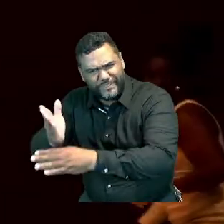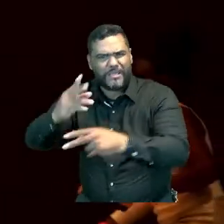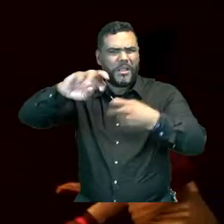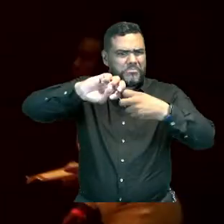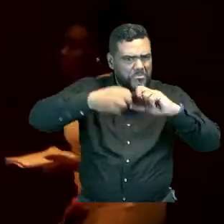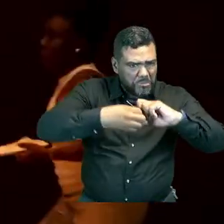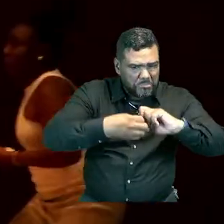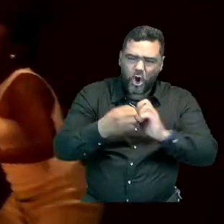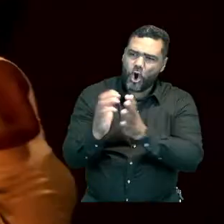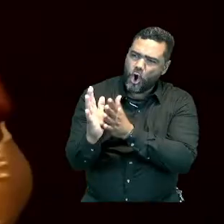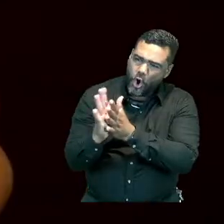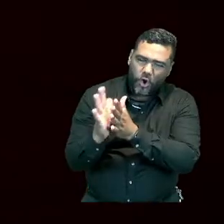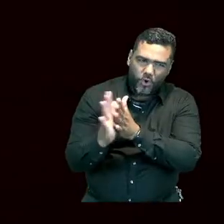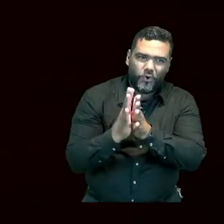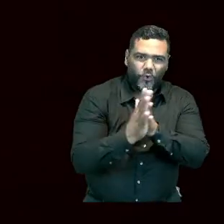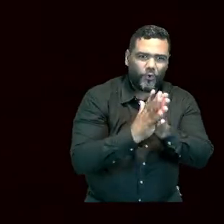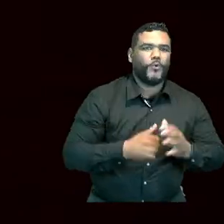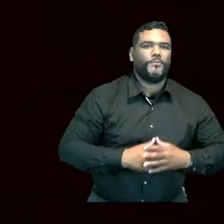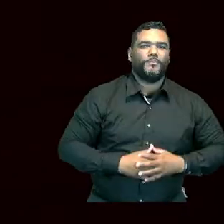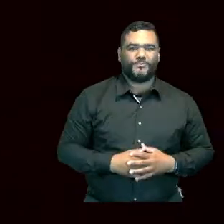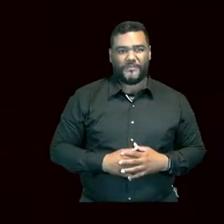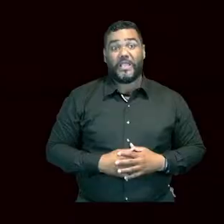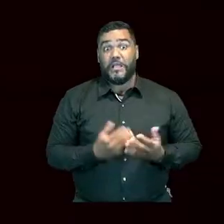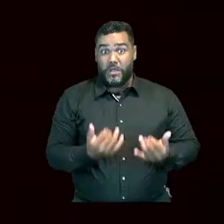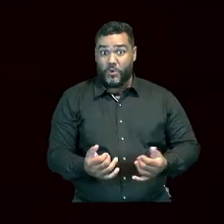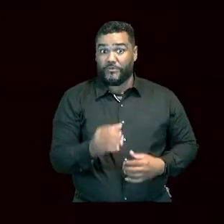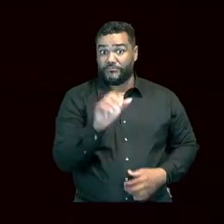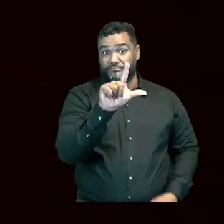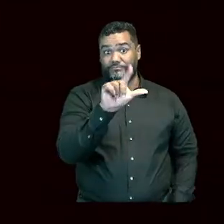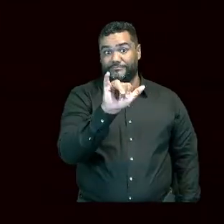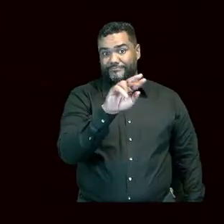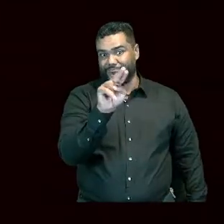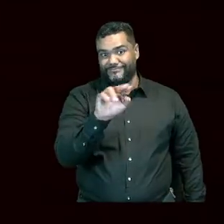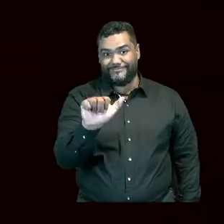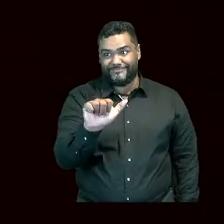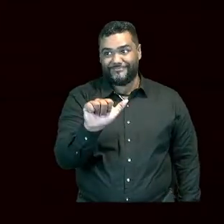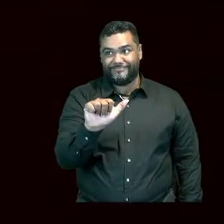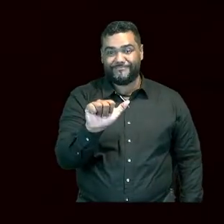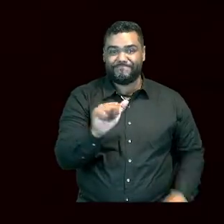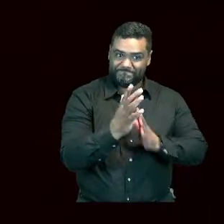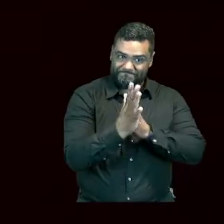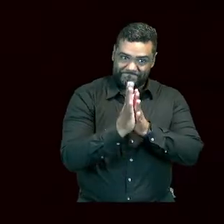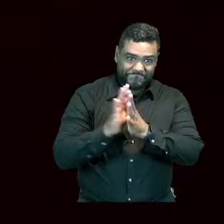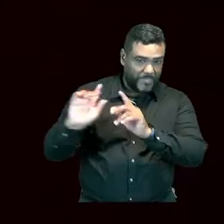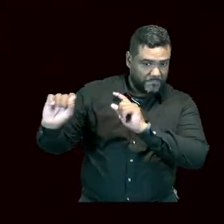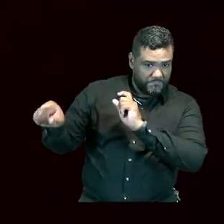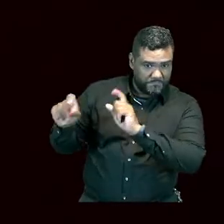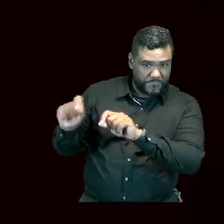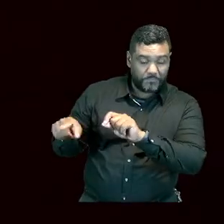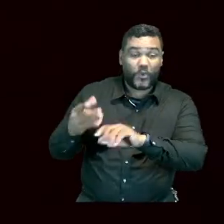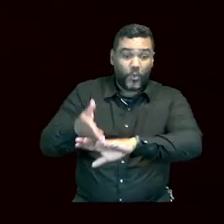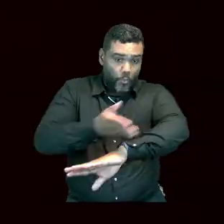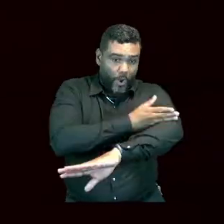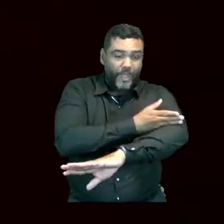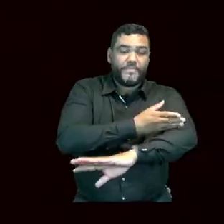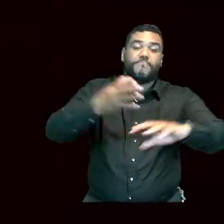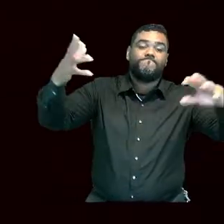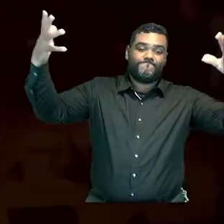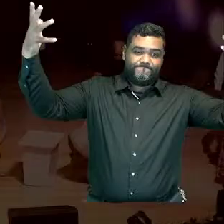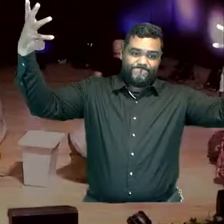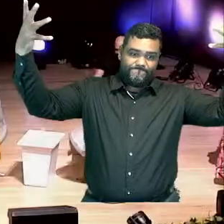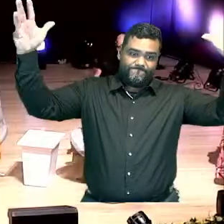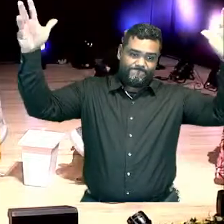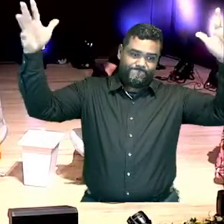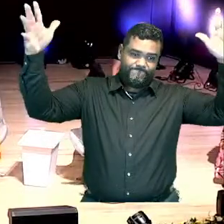With this panel and our moderator ready to provoke this conversation that can lead us to different reflections, I ask you for a big round